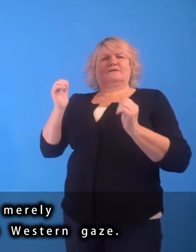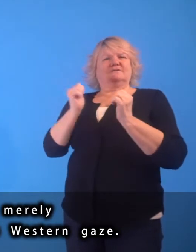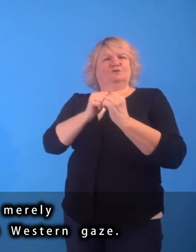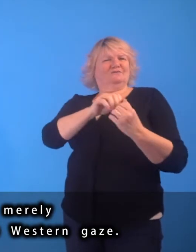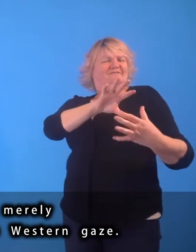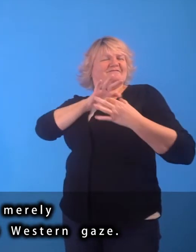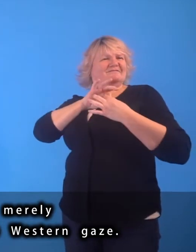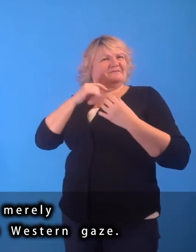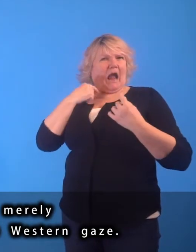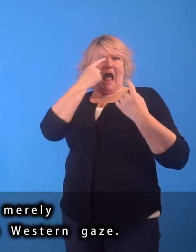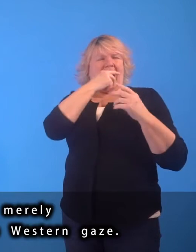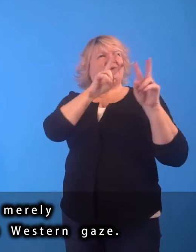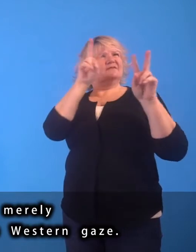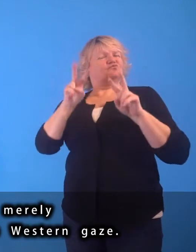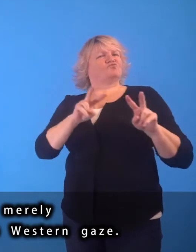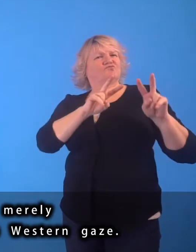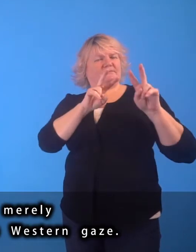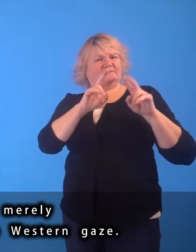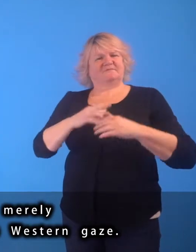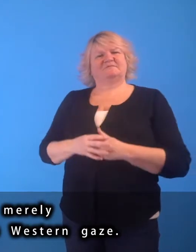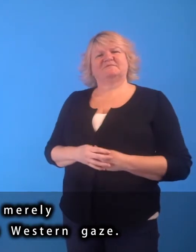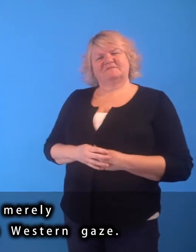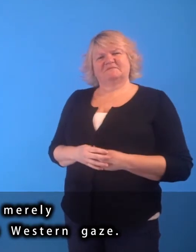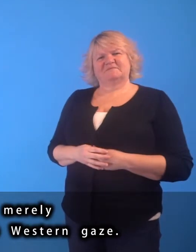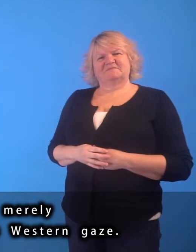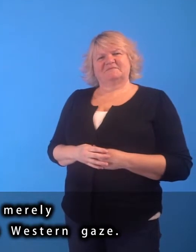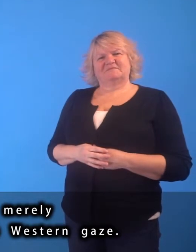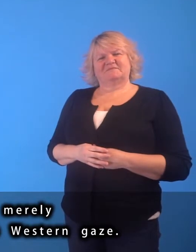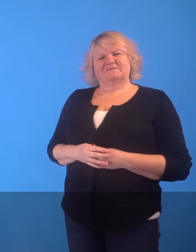is merely their apparent exoticism to the Western gaze.